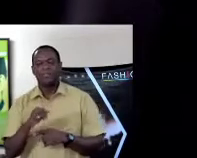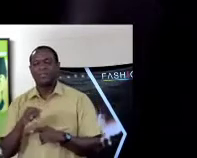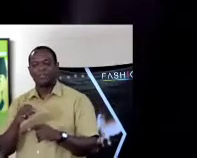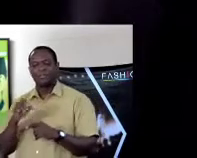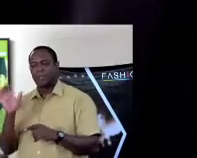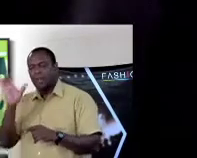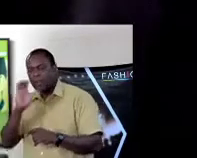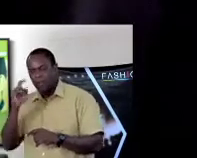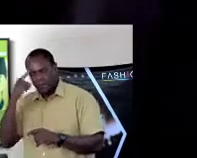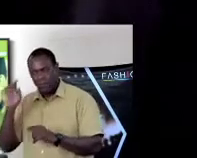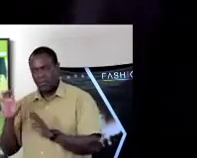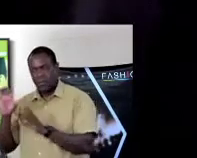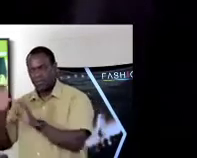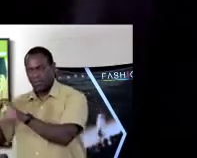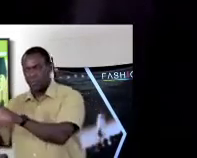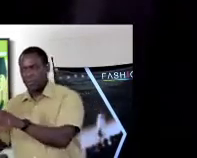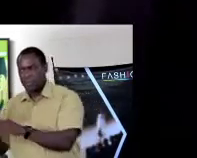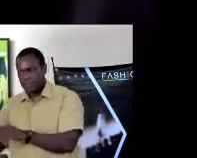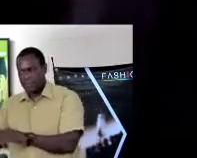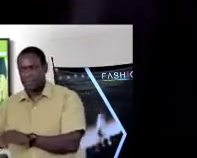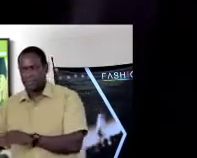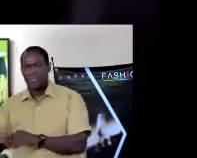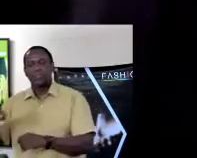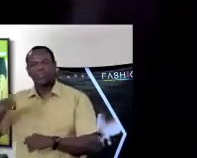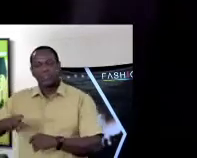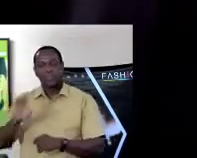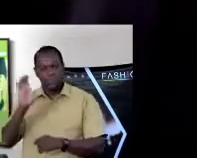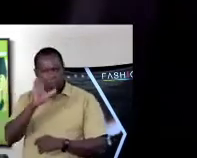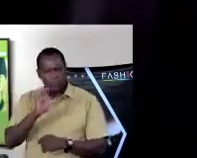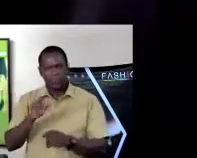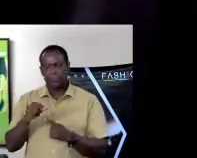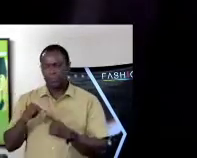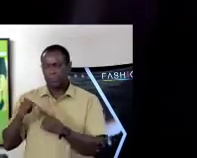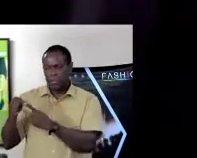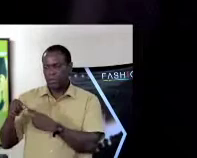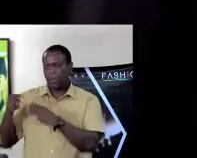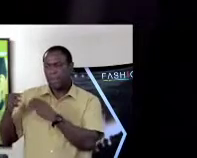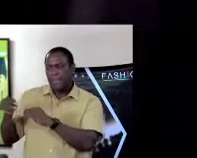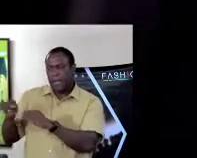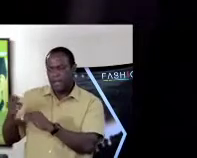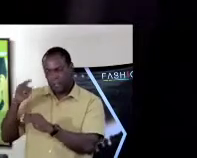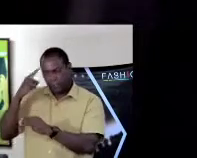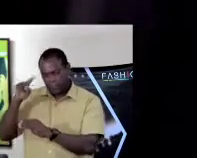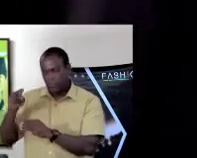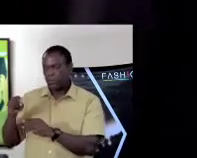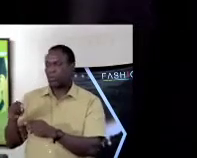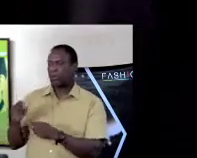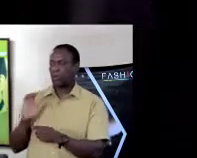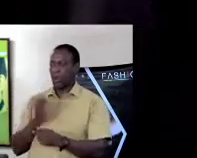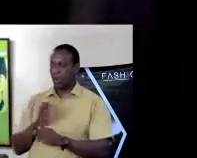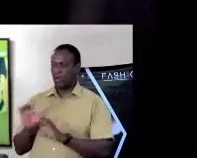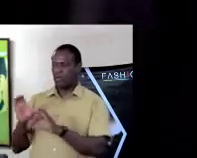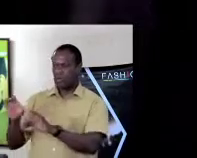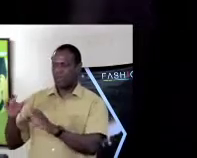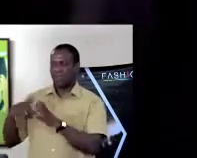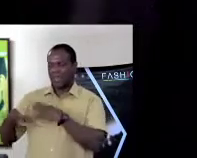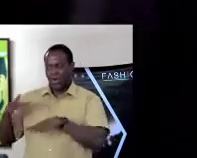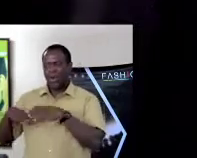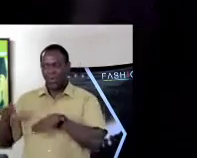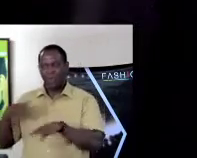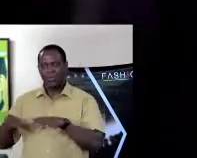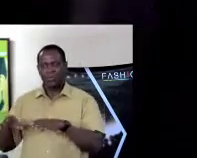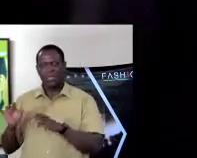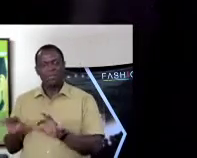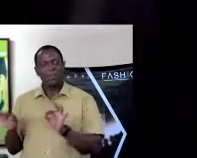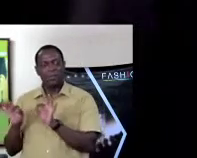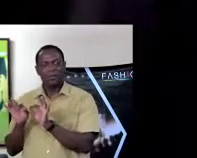to find these niche spaces and push your export there, because intra-regionality is